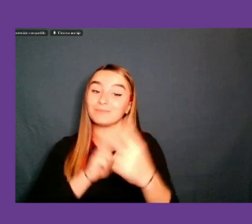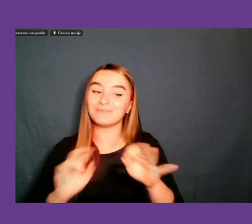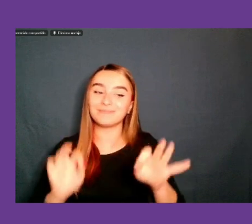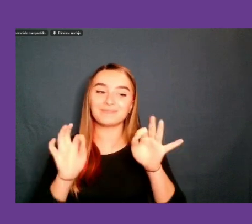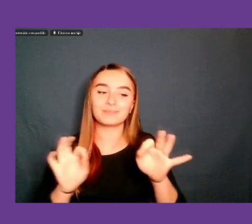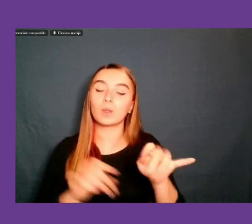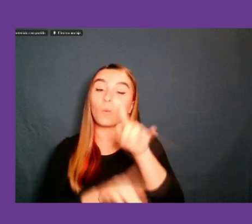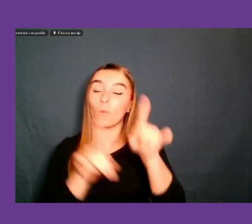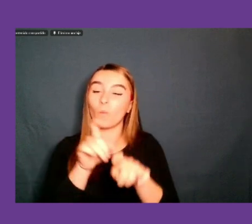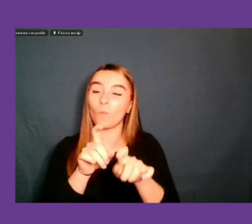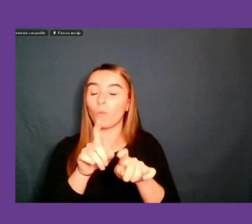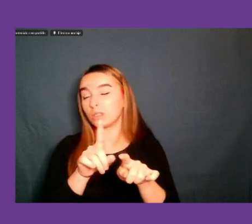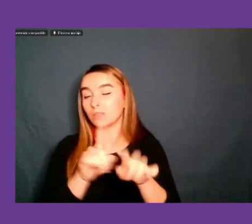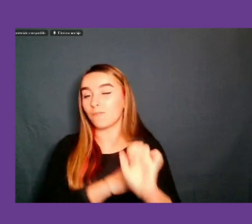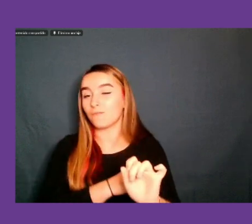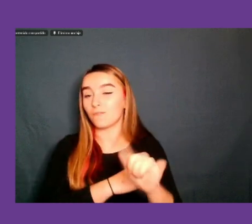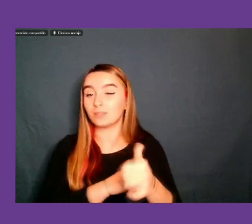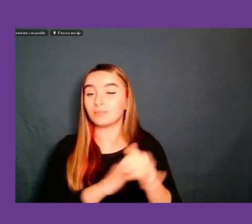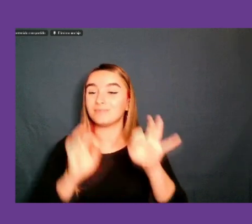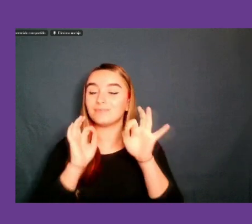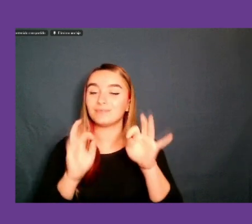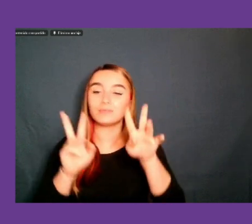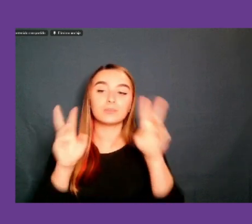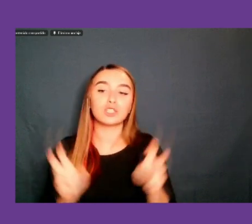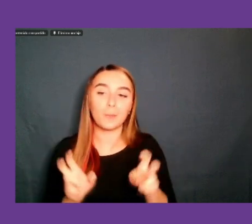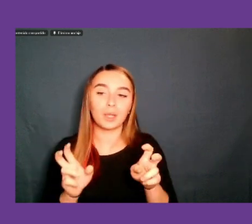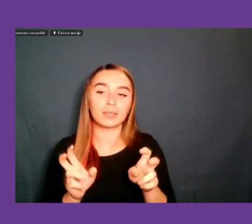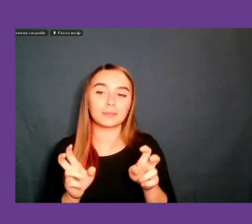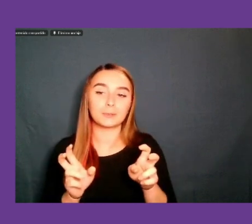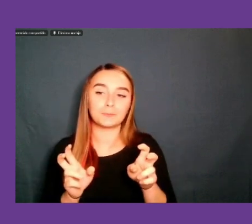first question we had. It's about the applicability of the